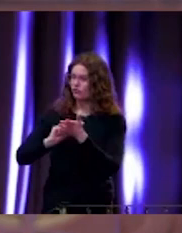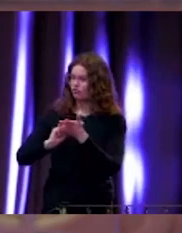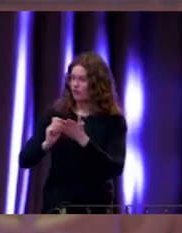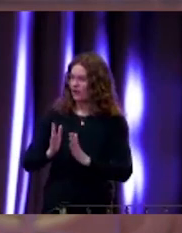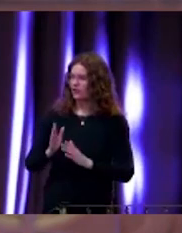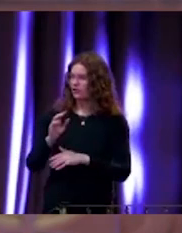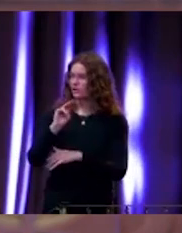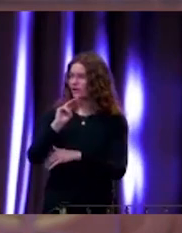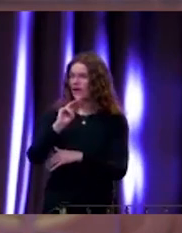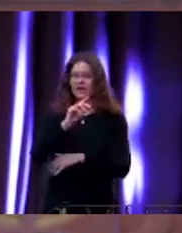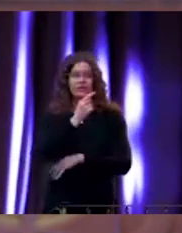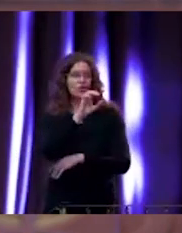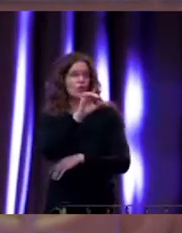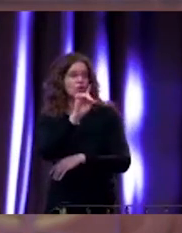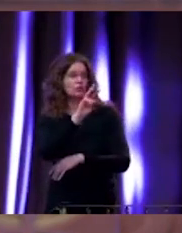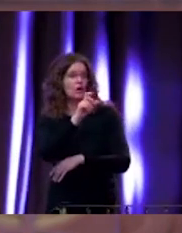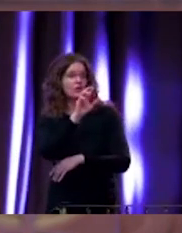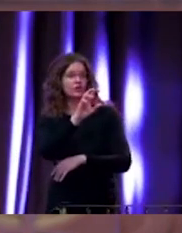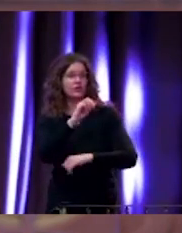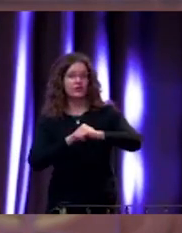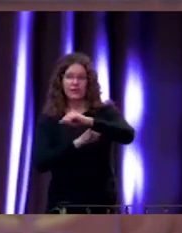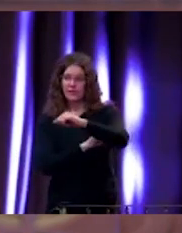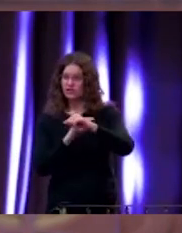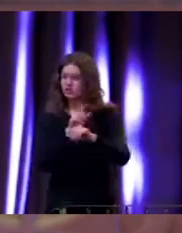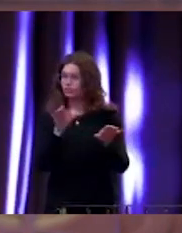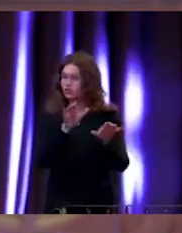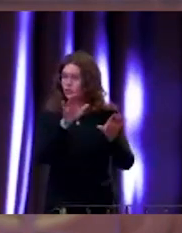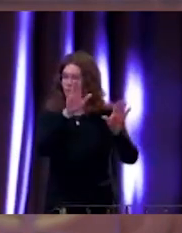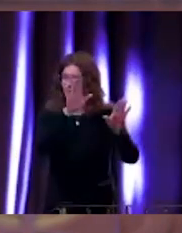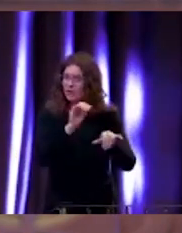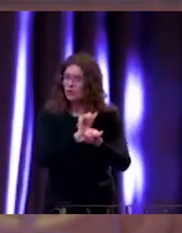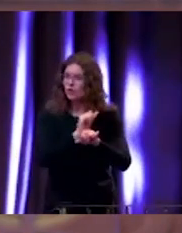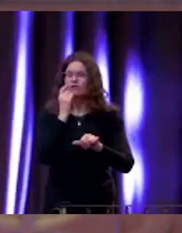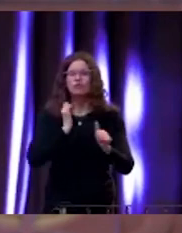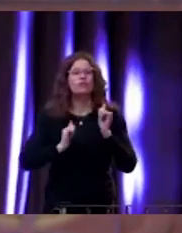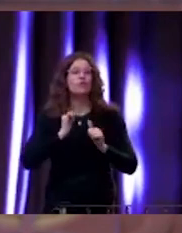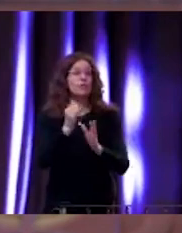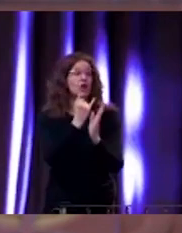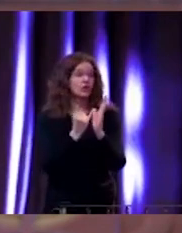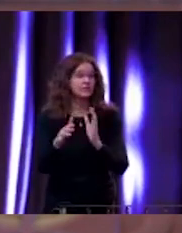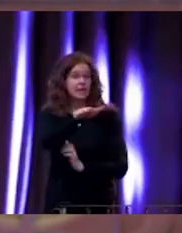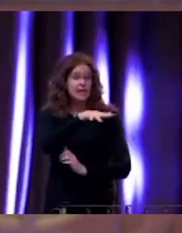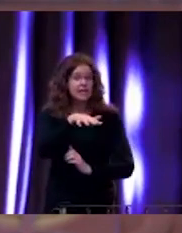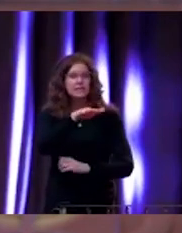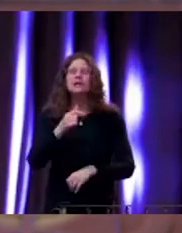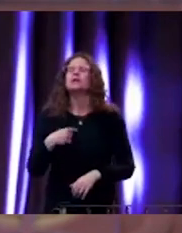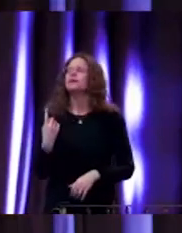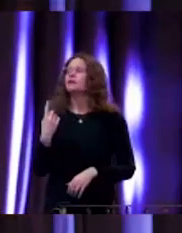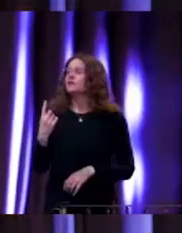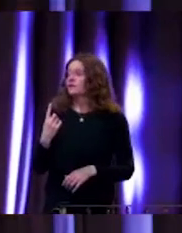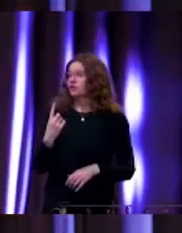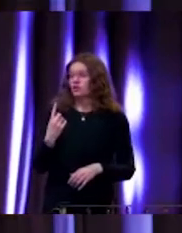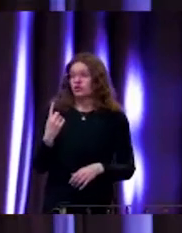doing extraordinary work, especially in the performing arts space. So that is one. And she's always down to have a conversation.